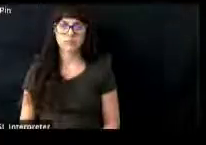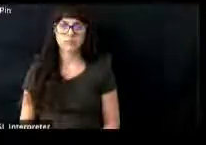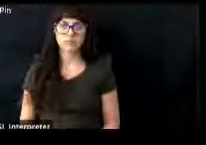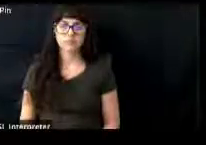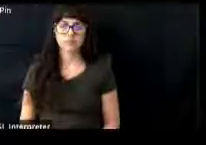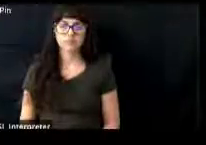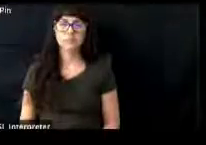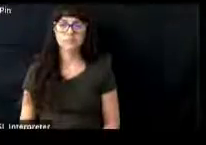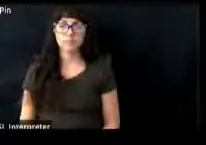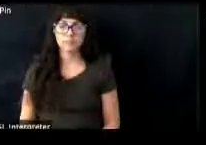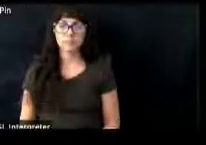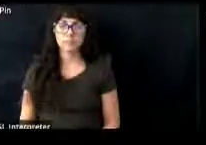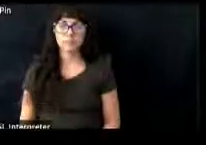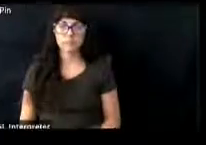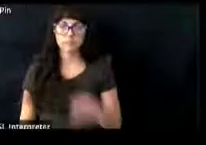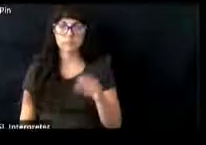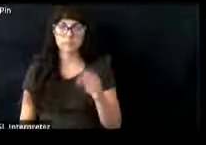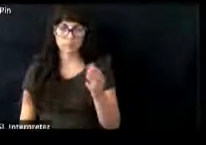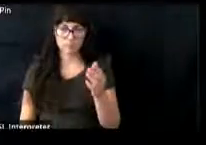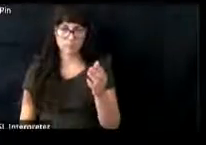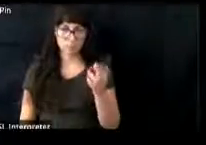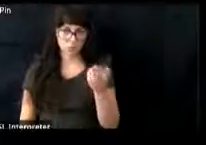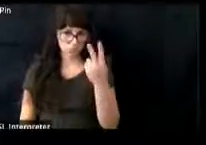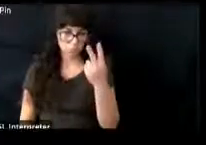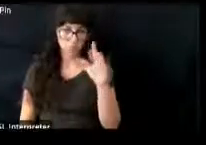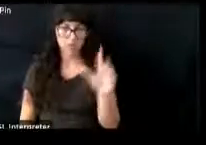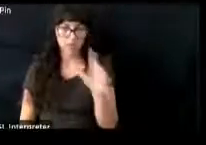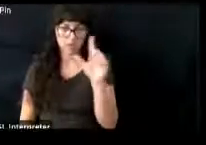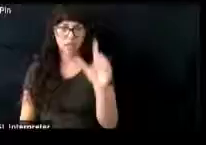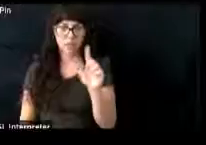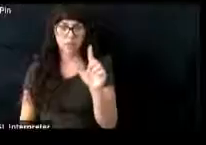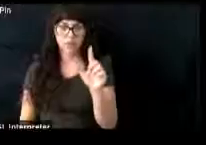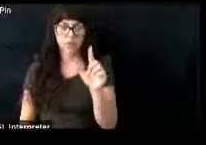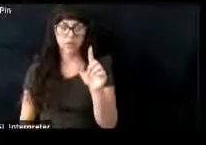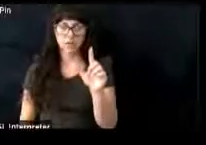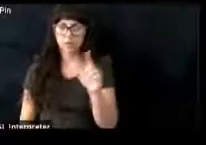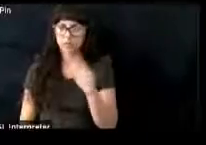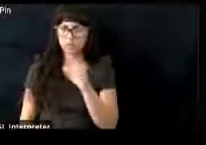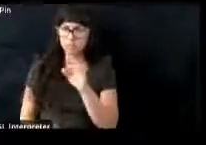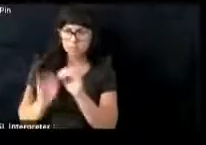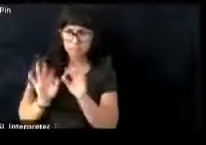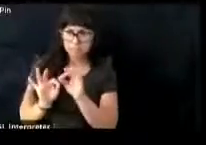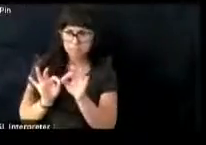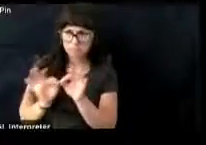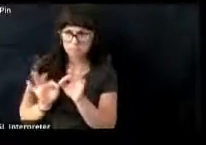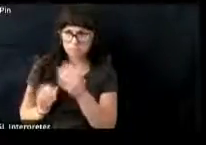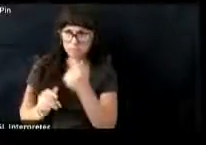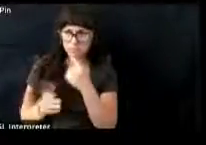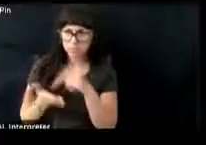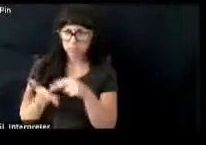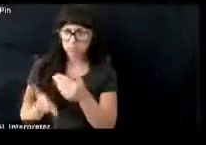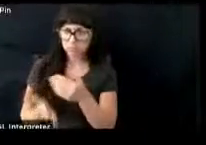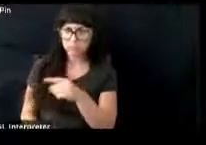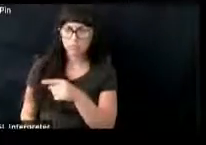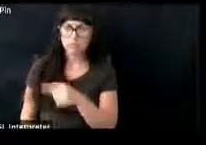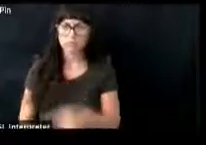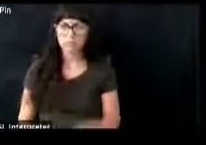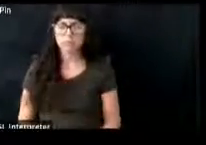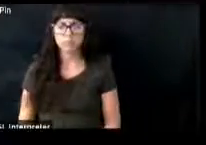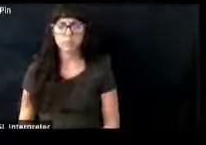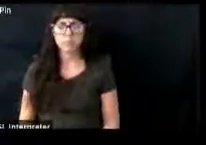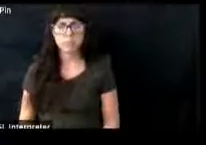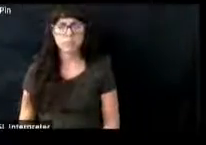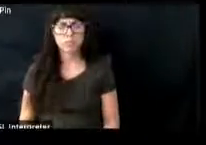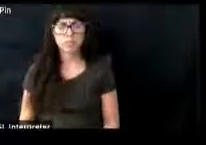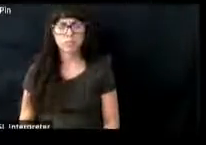There are 2 libraries, a big one that, disculpe, ¿dónde está la grande? Dijo, ¿en qué calle? En